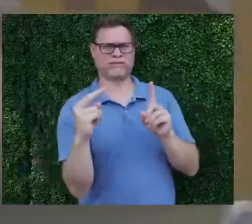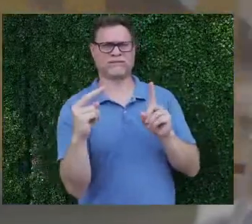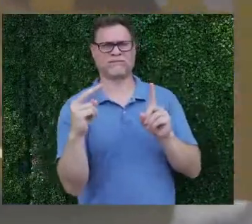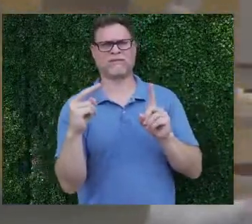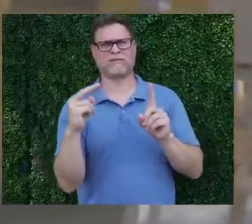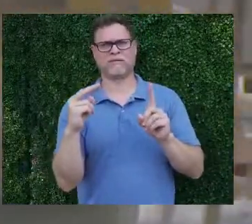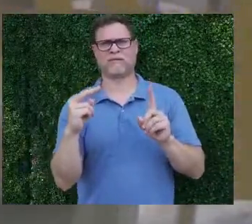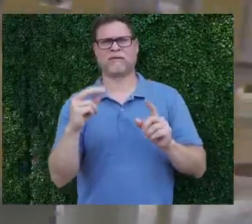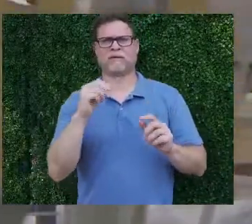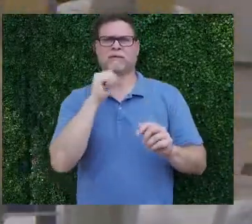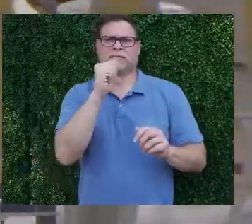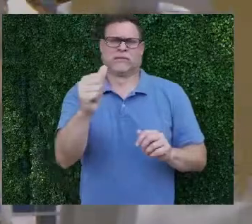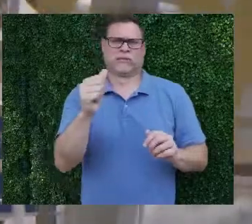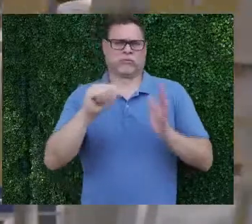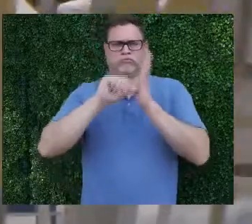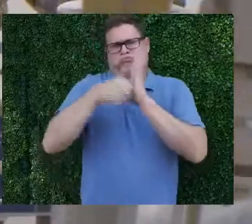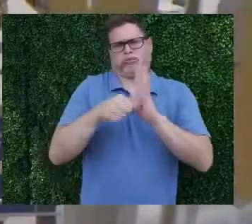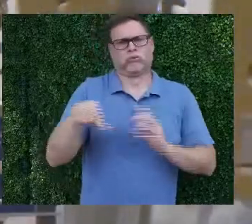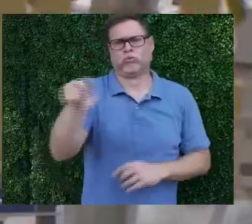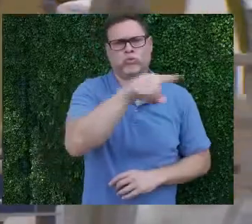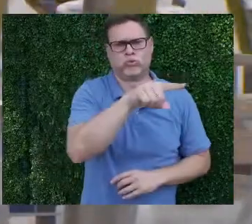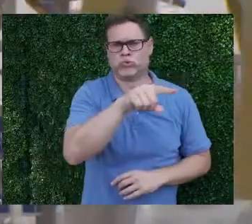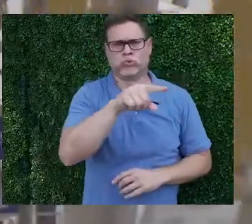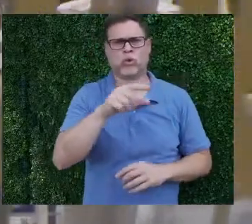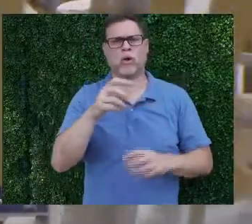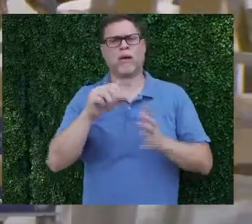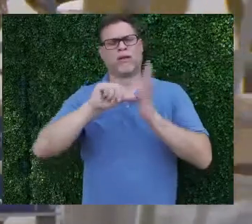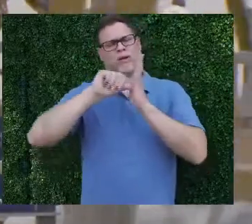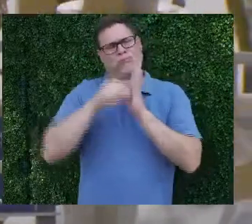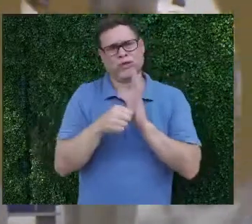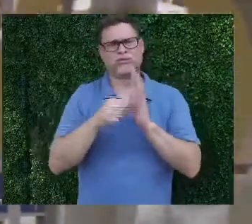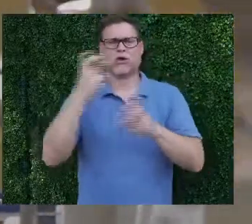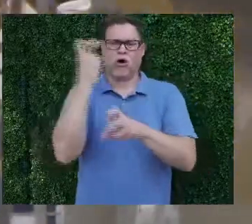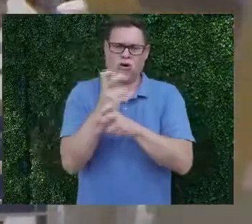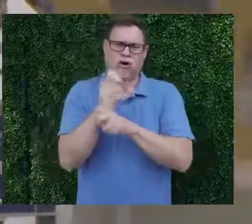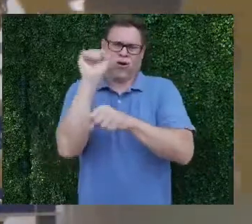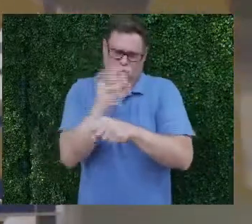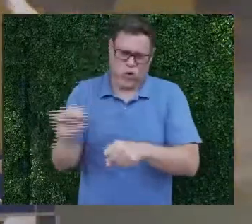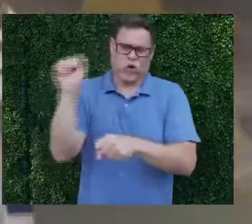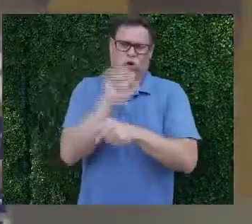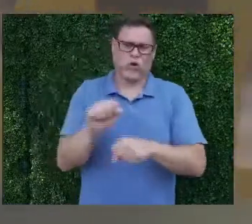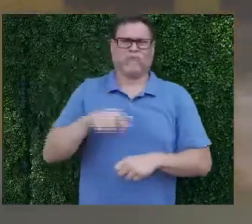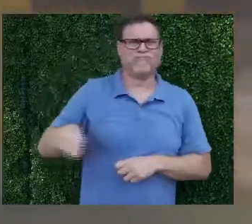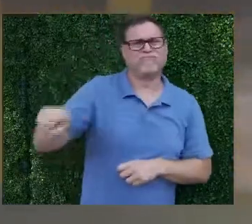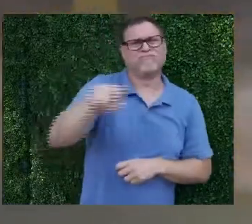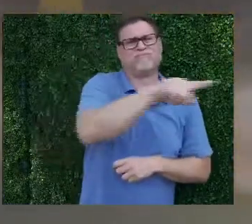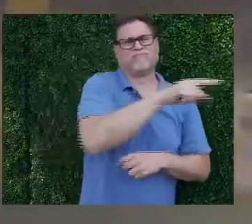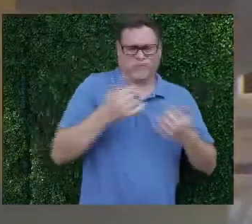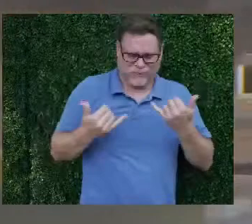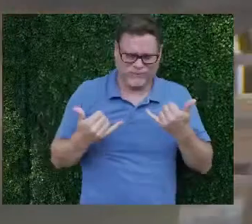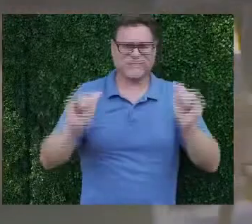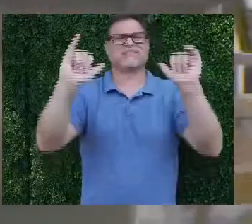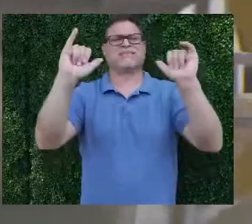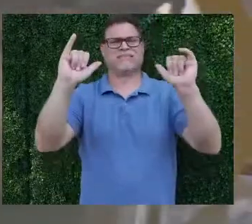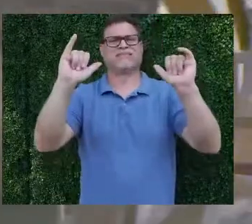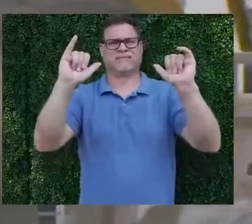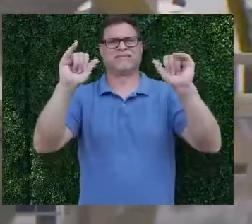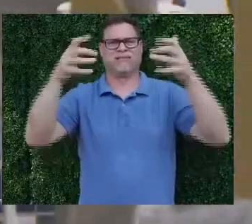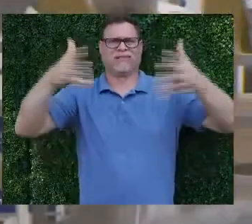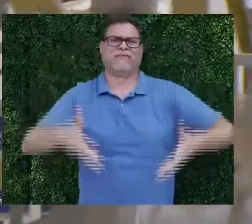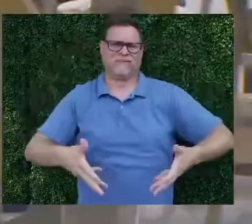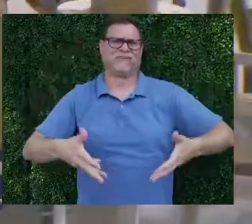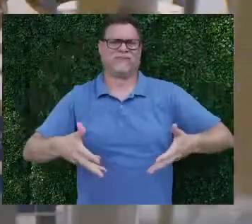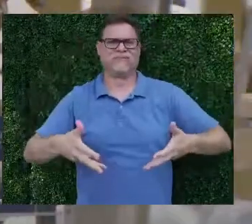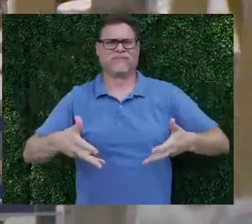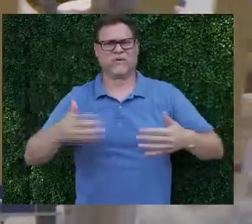that not to impress any of you, but to impress upon you the hard work that's been done and the work we still have in front of us. We